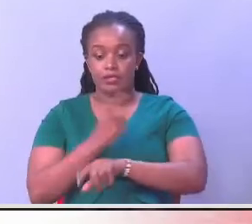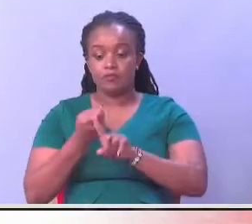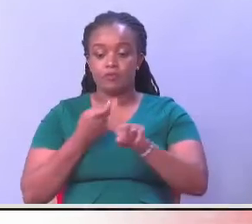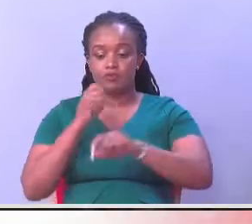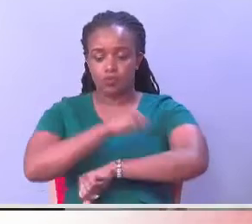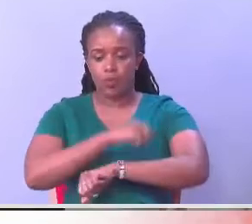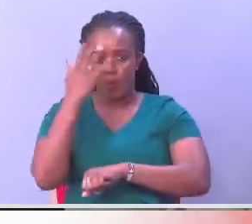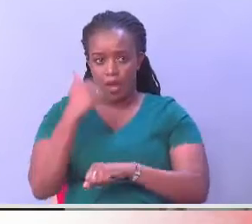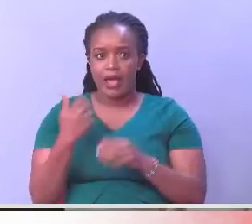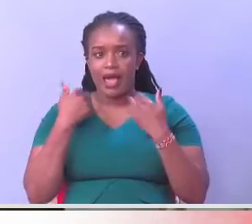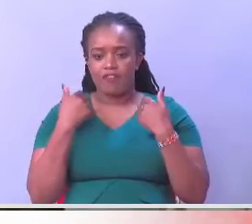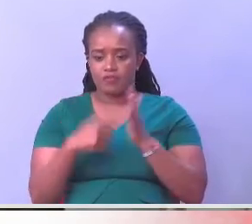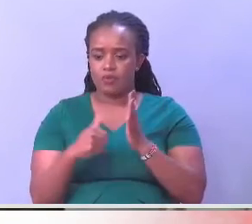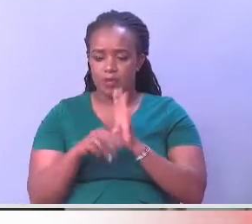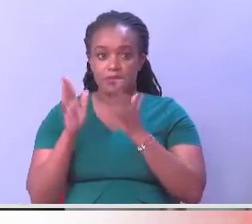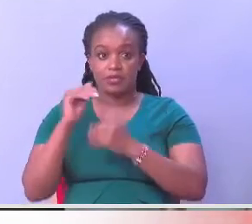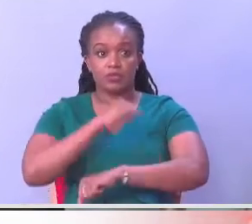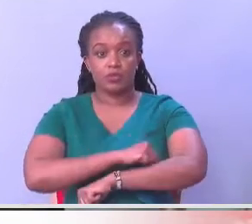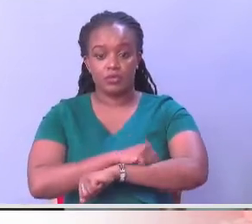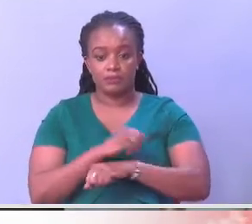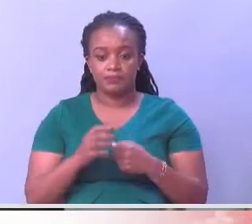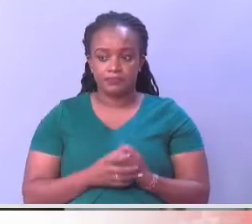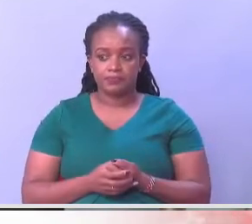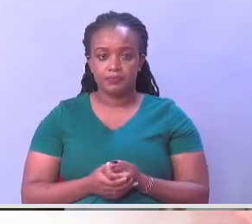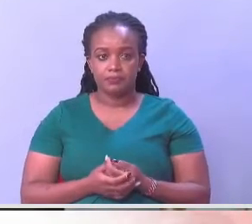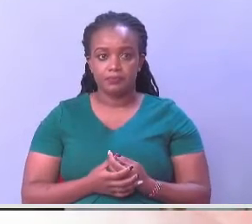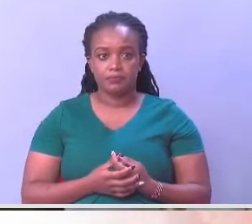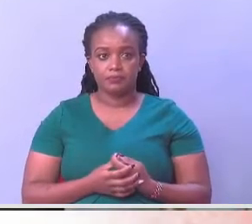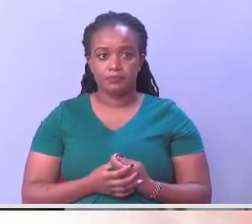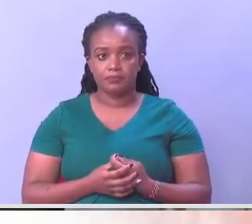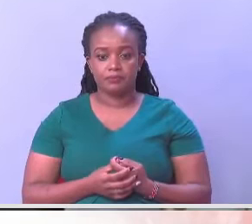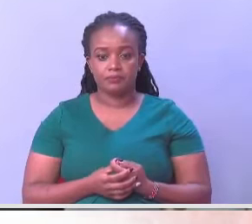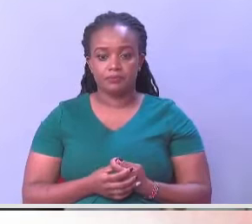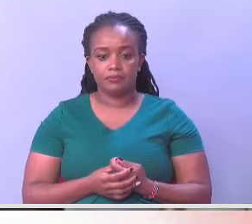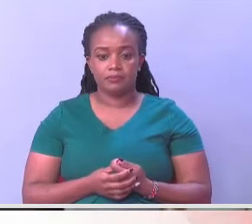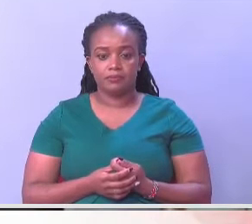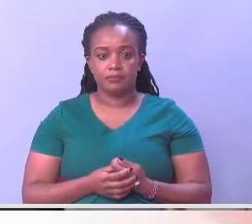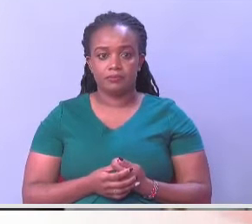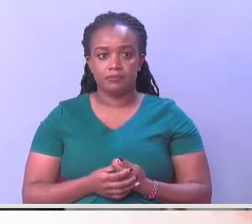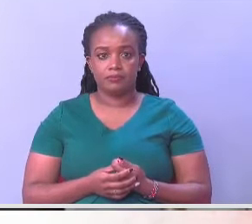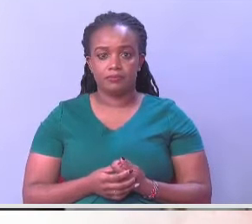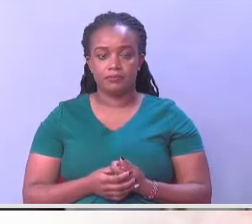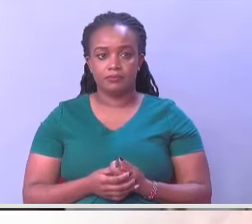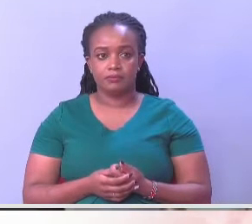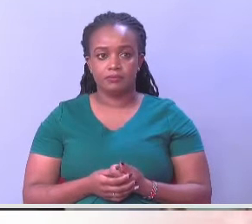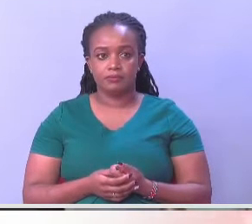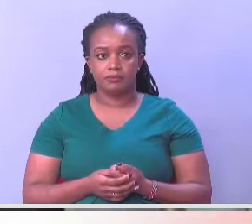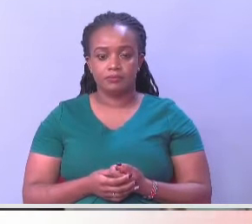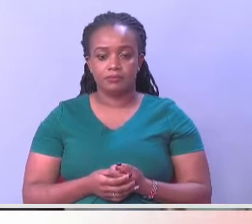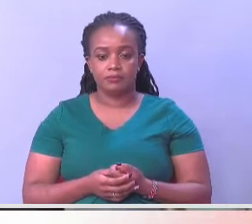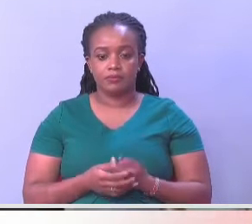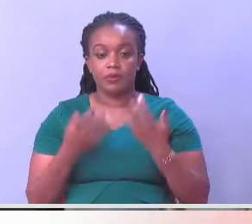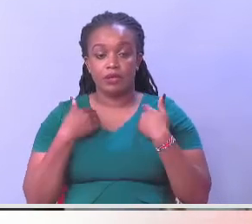in schools. So that circular is for all children, and by the grace of God, on the 19th of this month, all children go